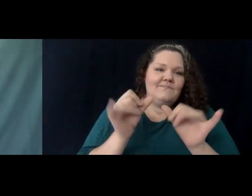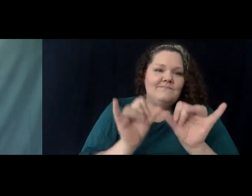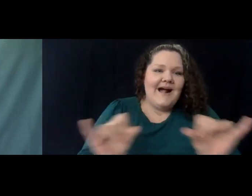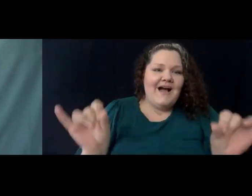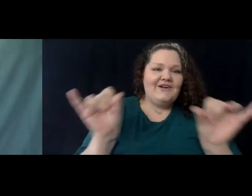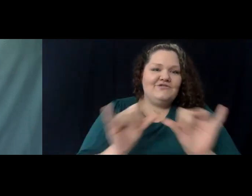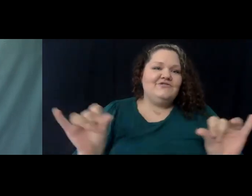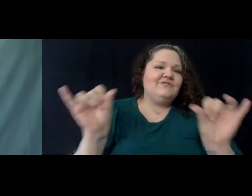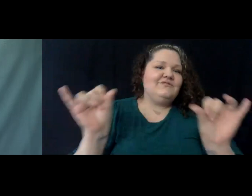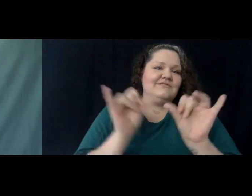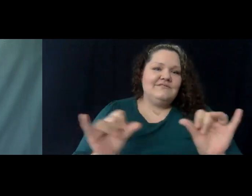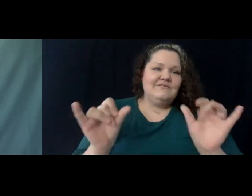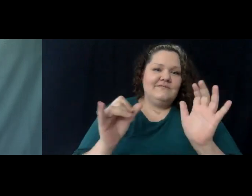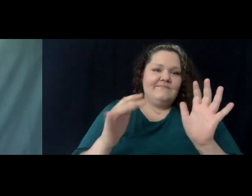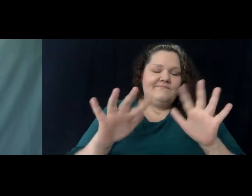I think